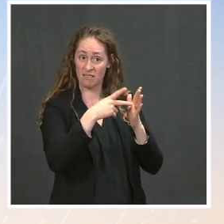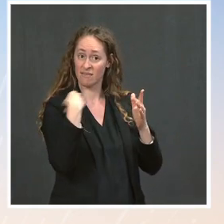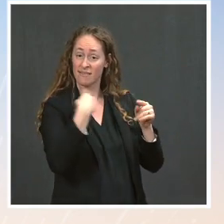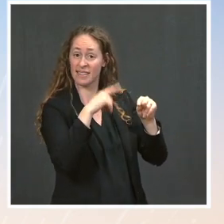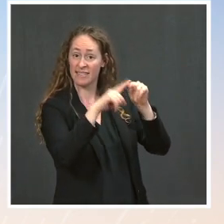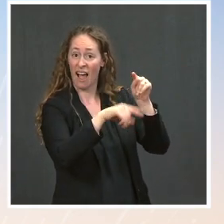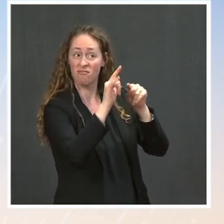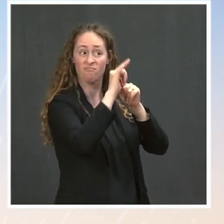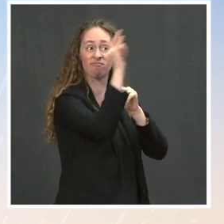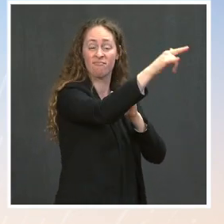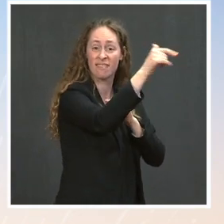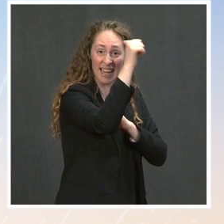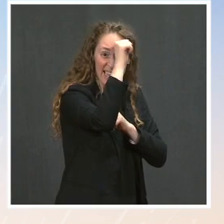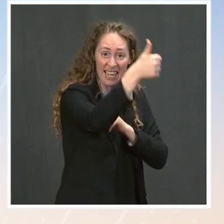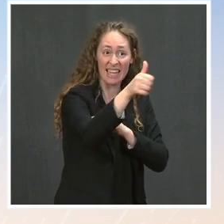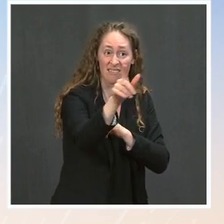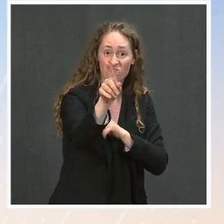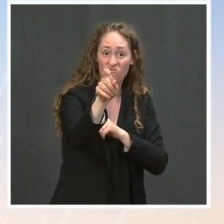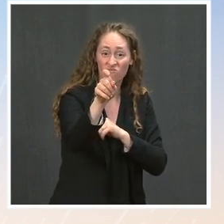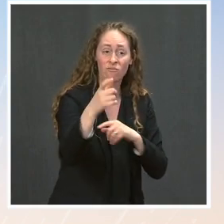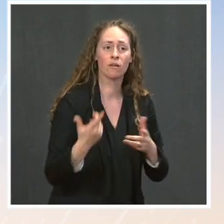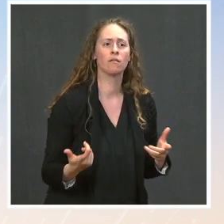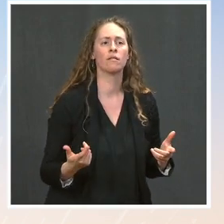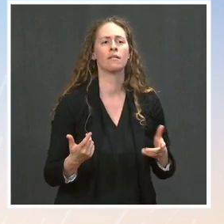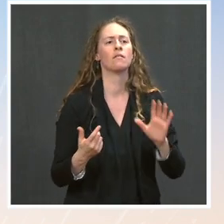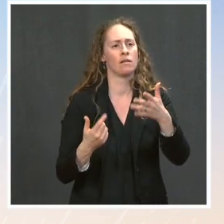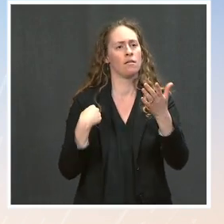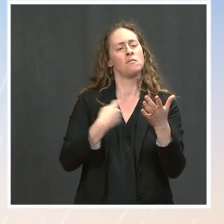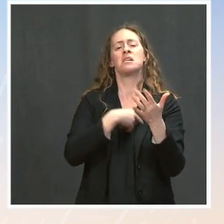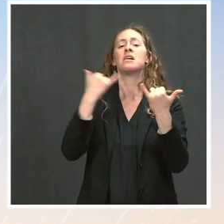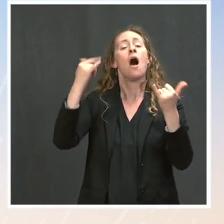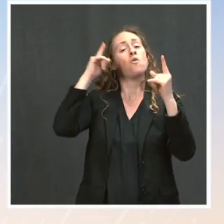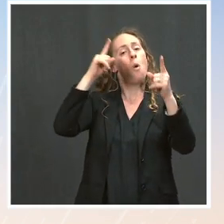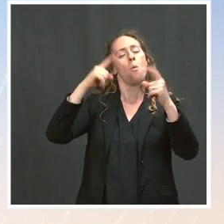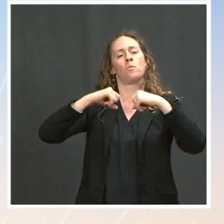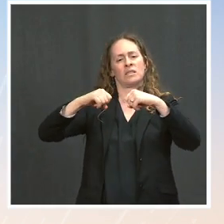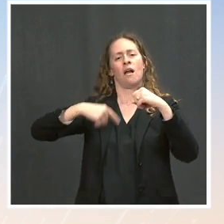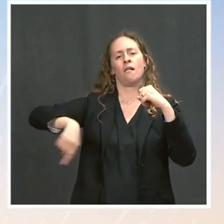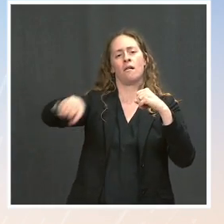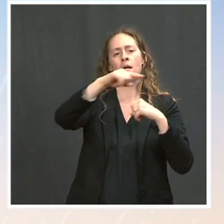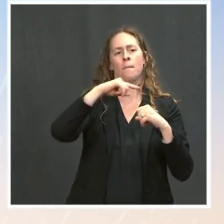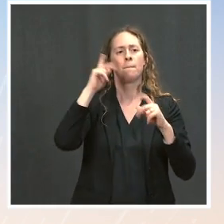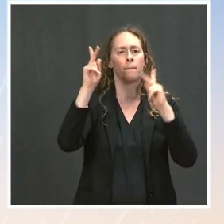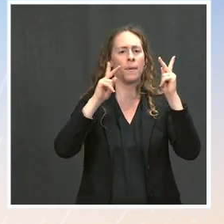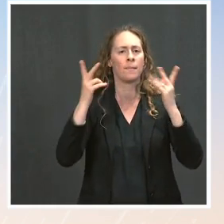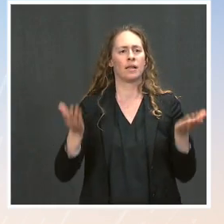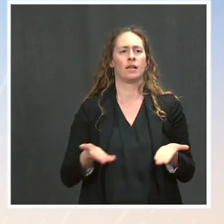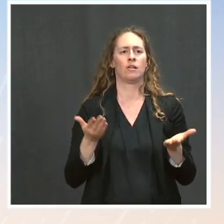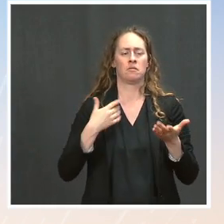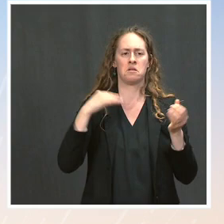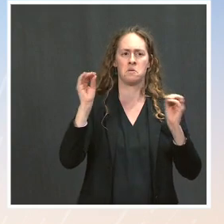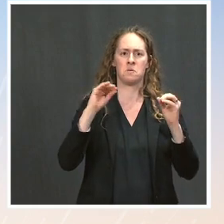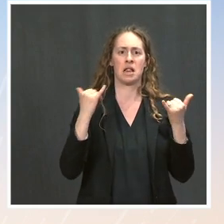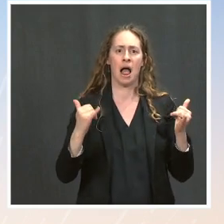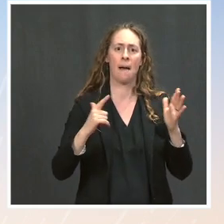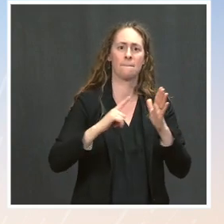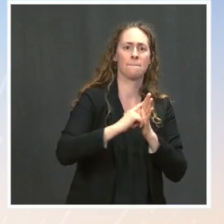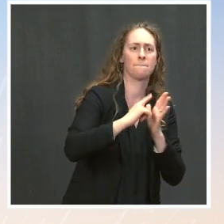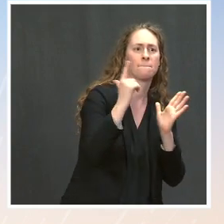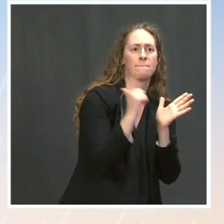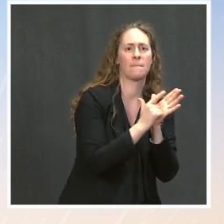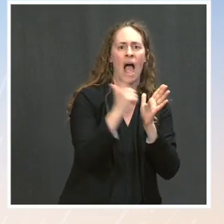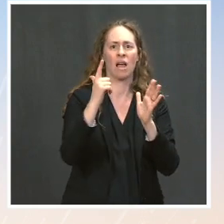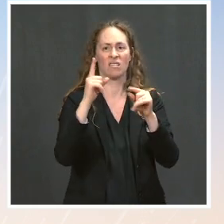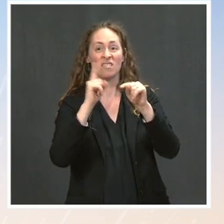always reviewing what needs to be done to protect the American people, but I don't have any restrictions or rollback of restrictions to preview